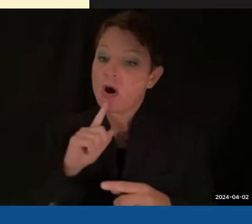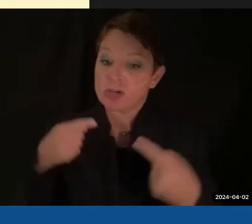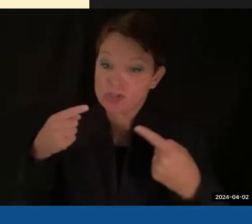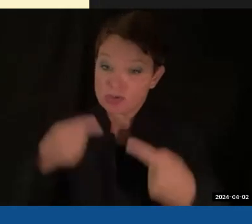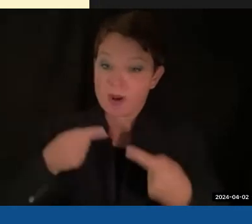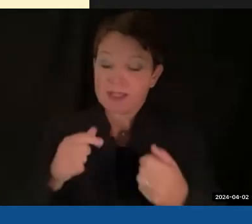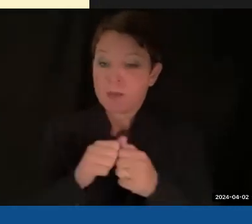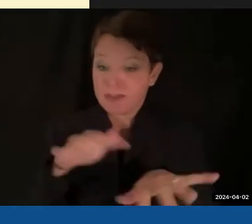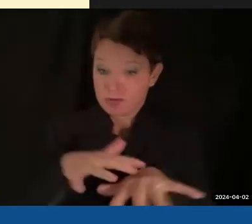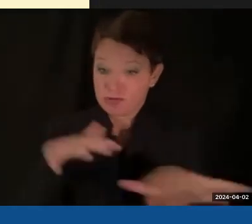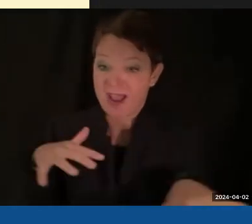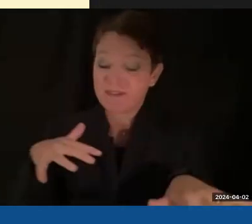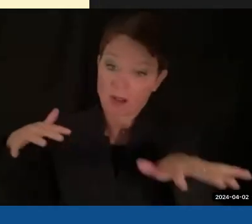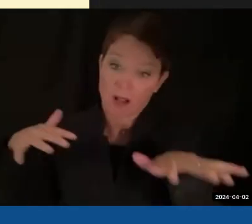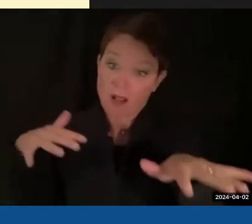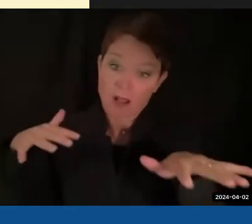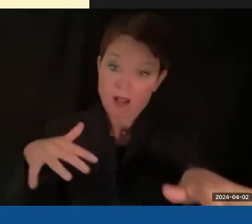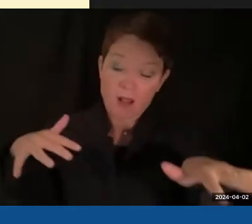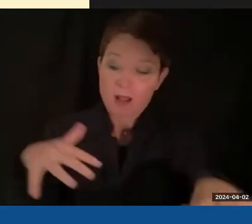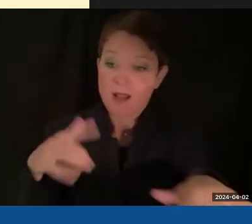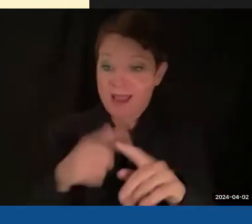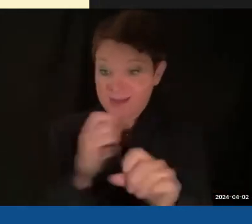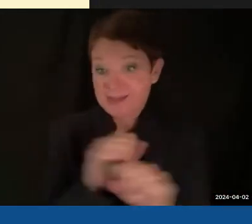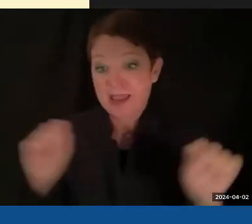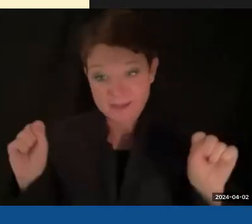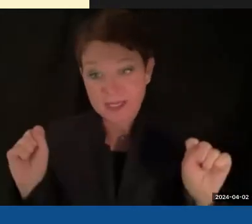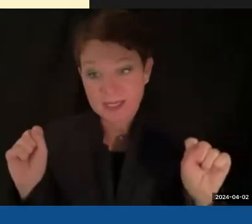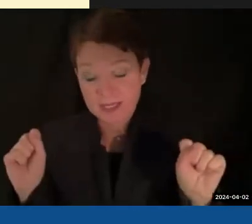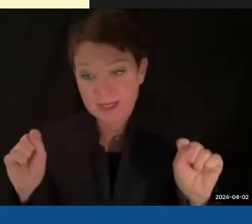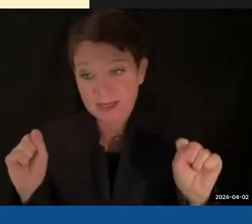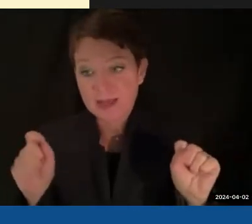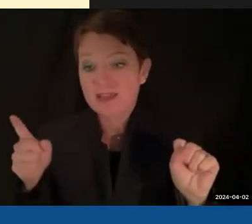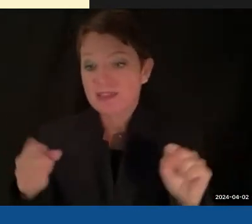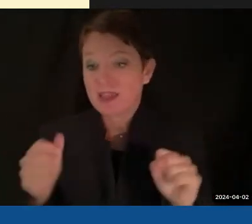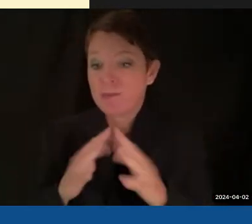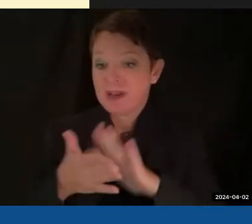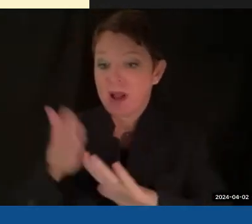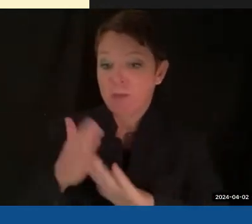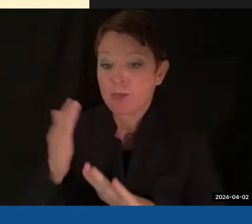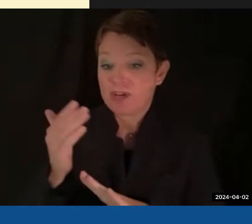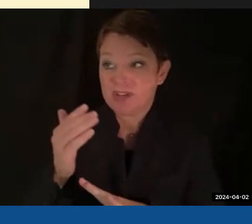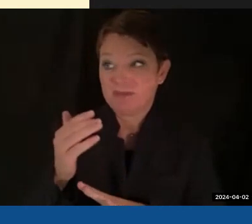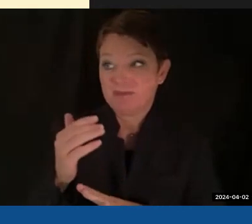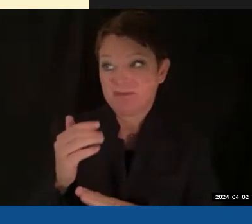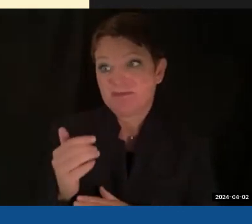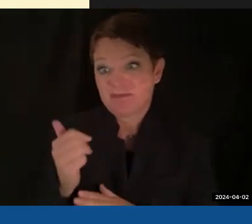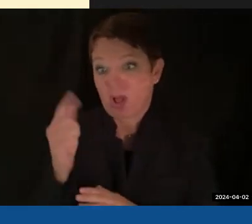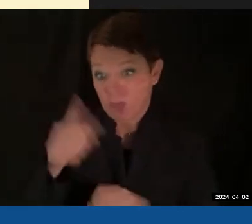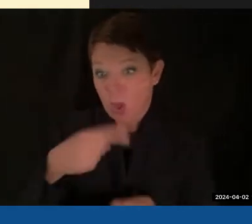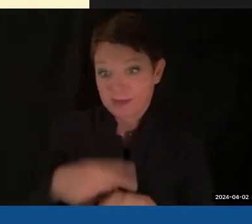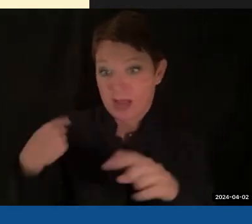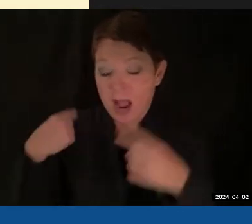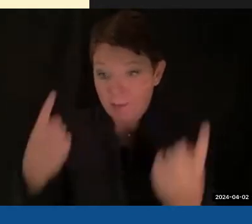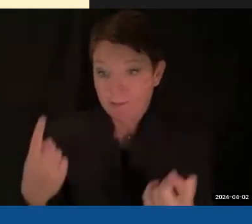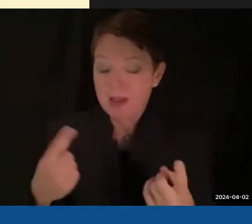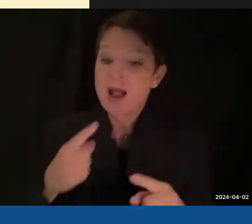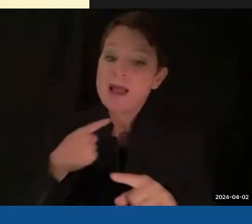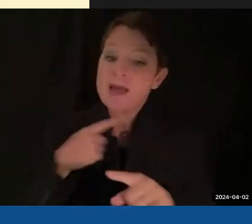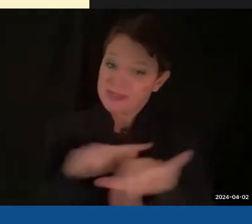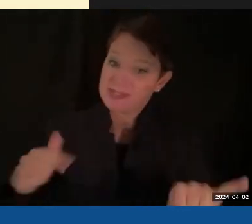with traffic congestion and safety, they've been in operation for a couple decades. I am